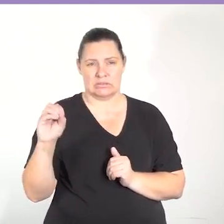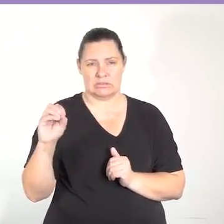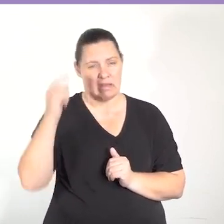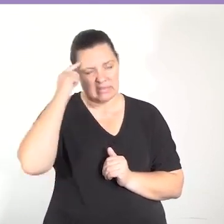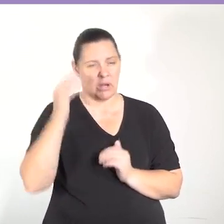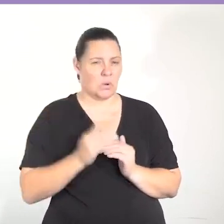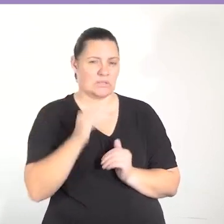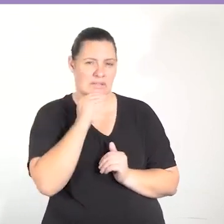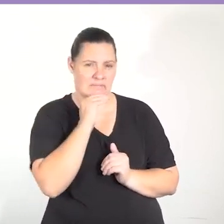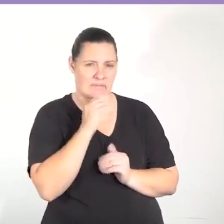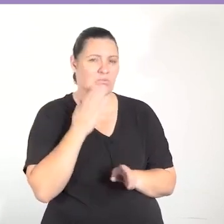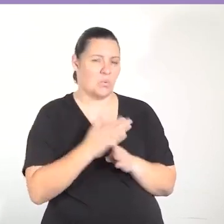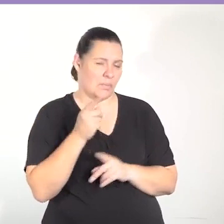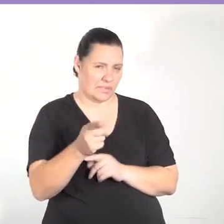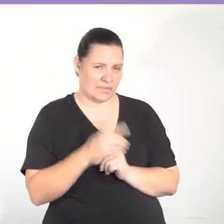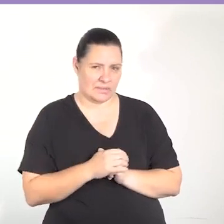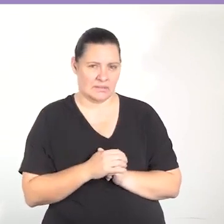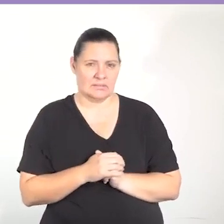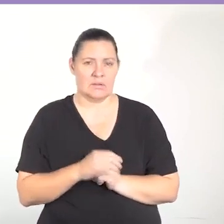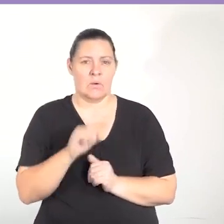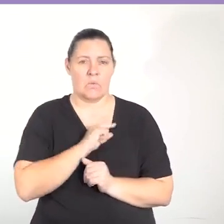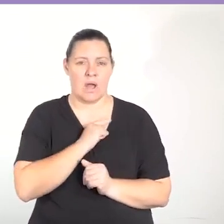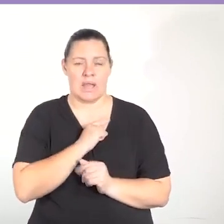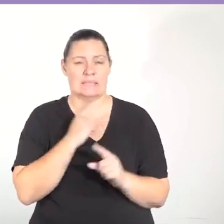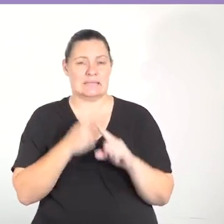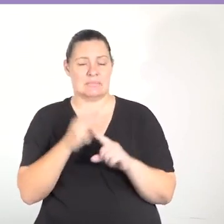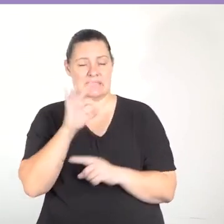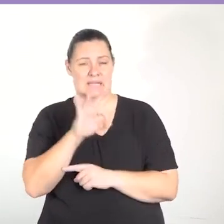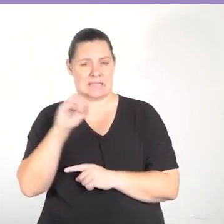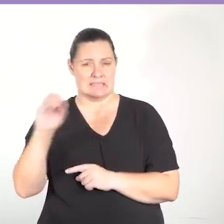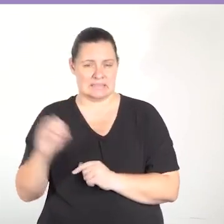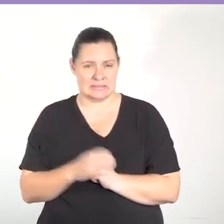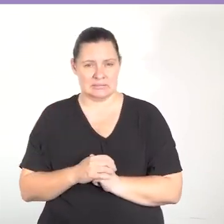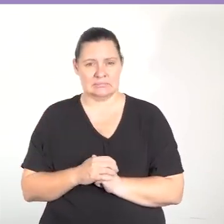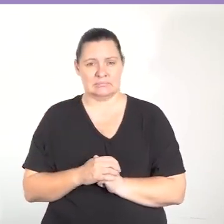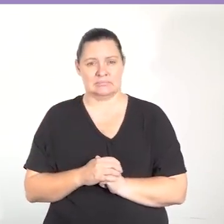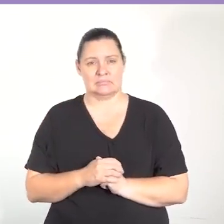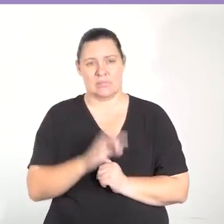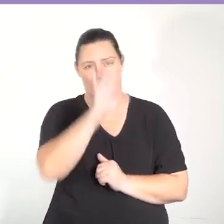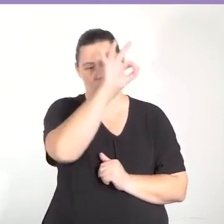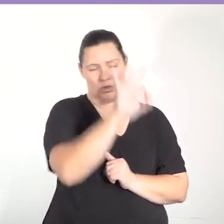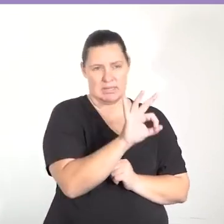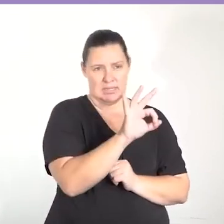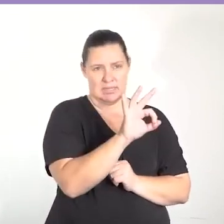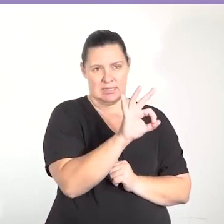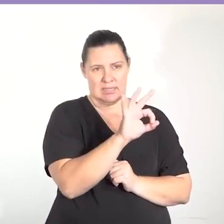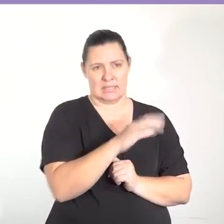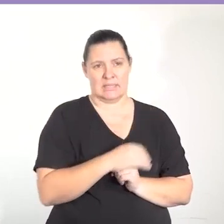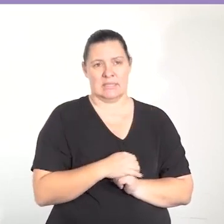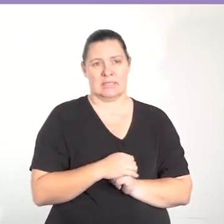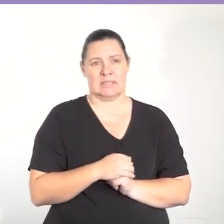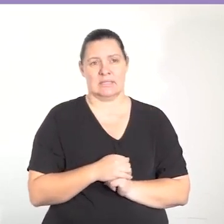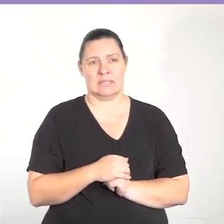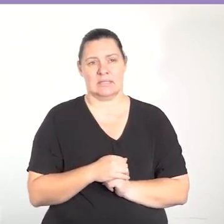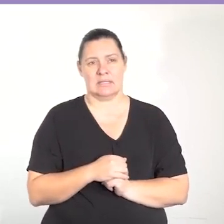1,200. I think that's close enough. Let's work with that. So because I multiplied with 300, I am going to place a 3 in